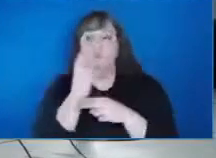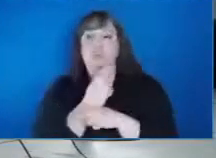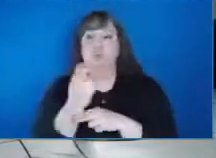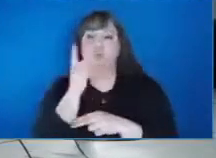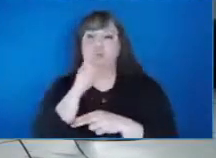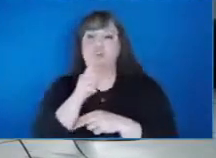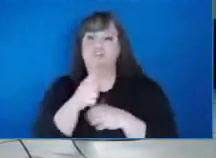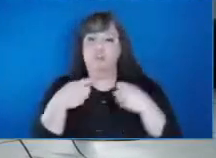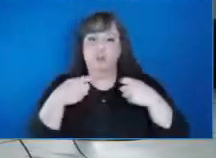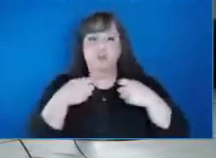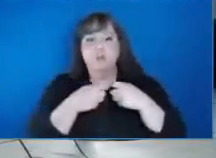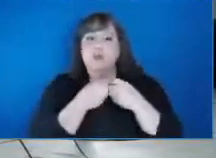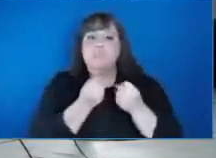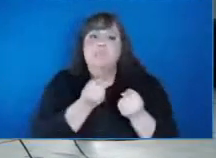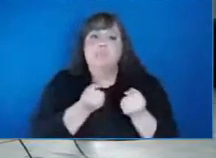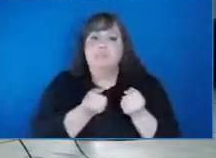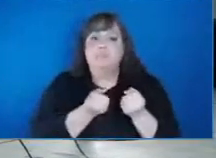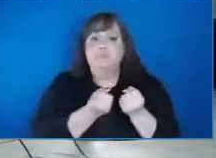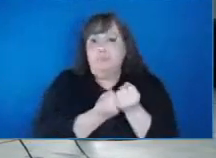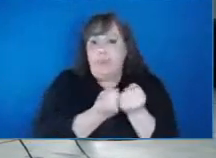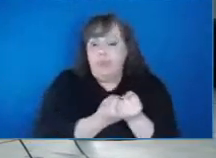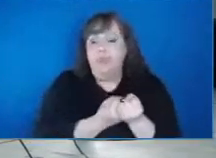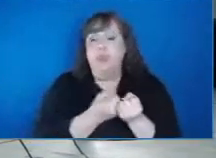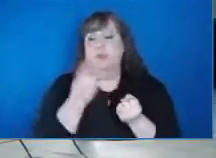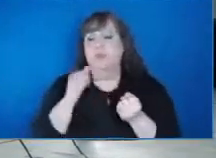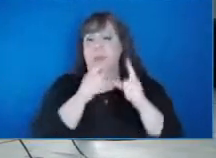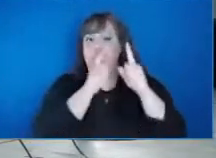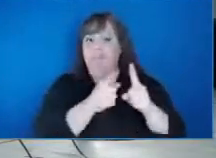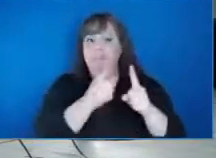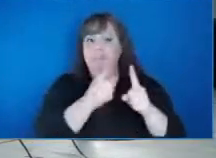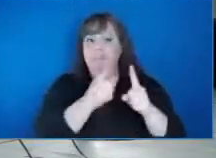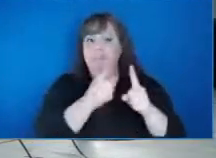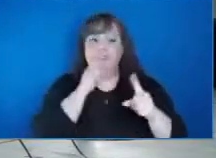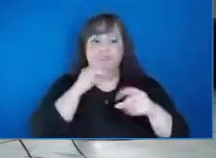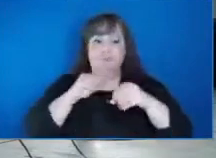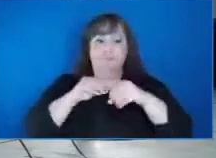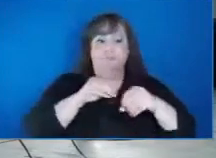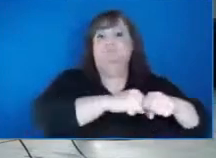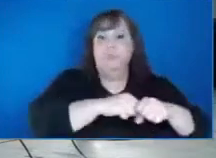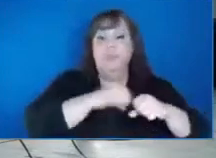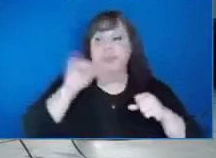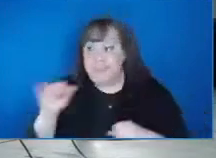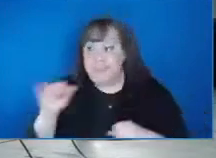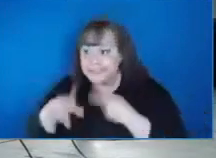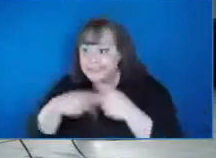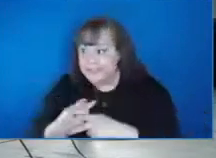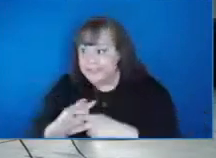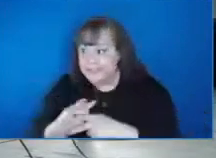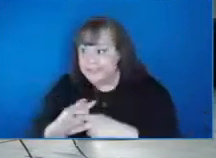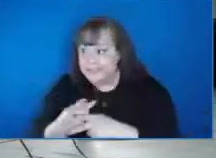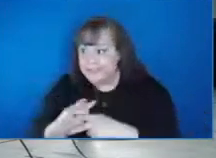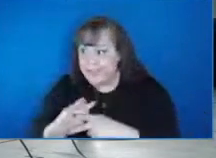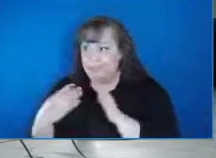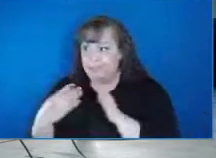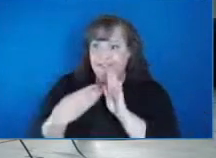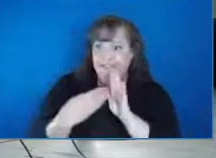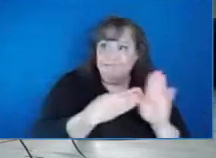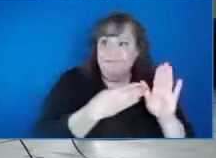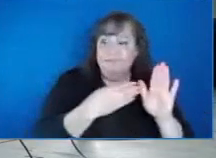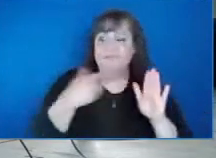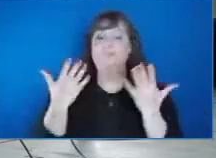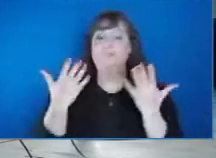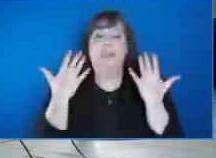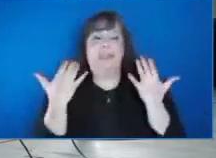And that's the kind of successful deflection that we're looking for. Okay. We're back with Lori, Lisa, and Nancy to answer